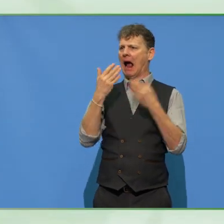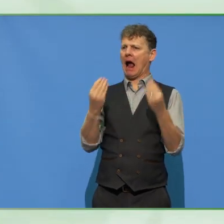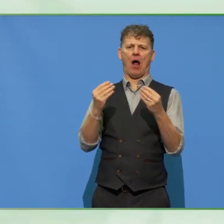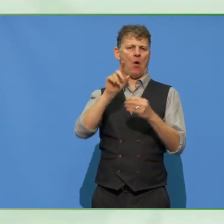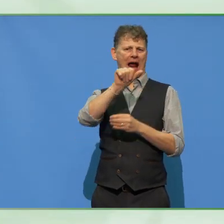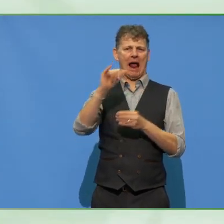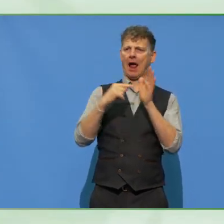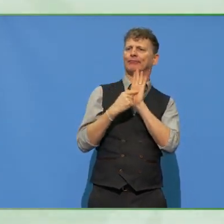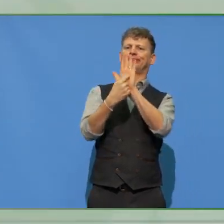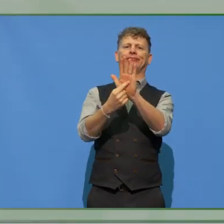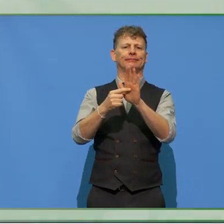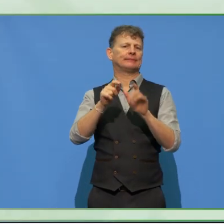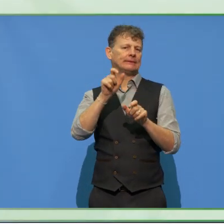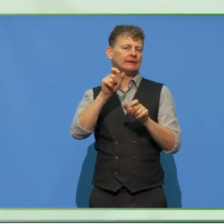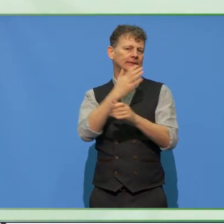Sinead and Jenny Lee.